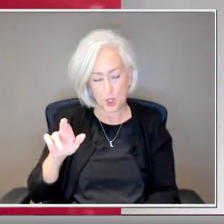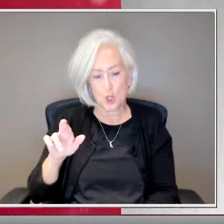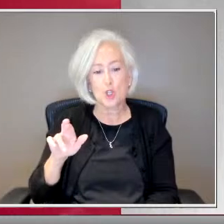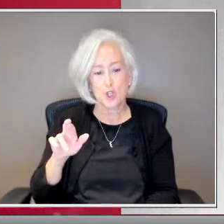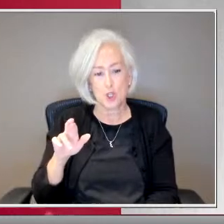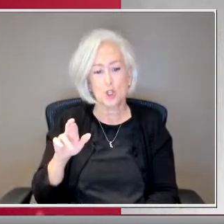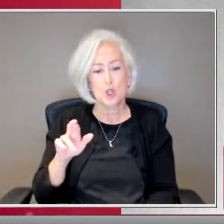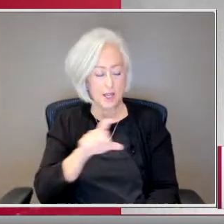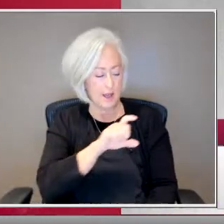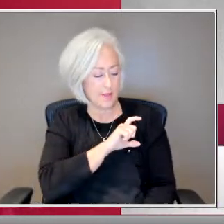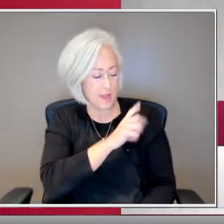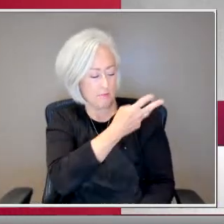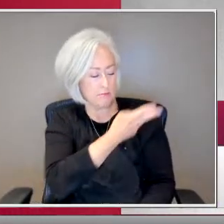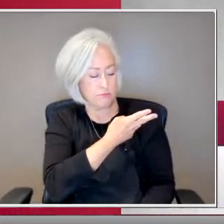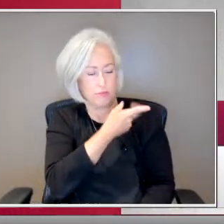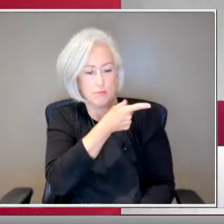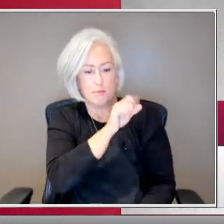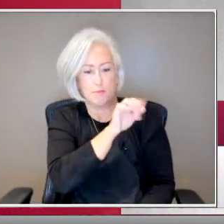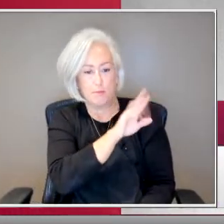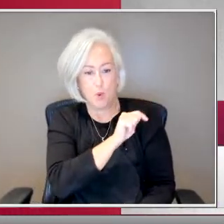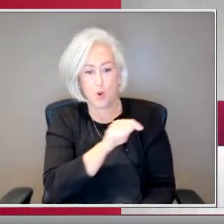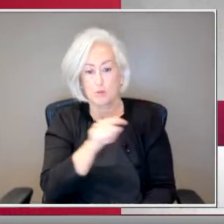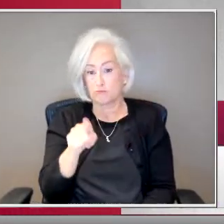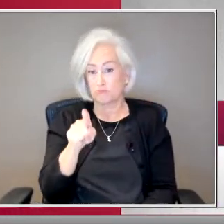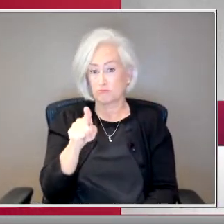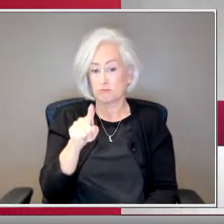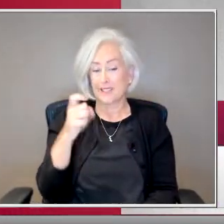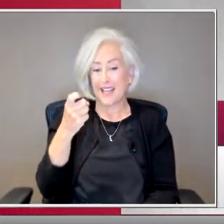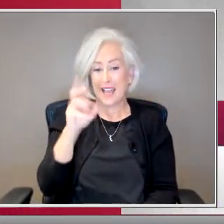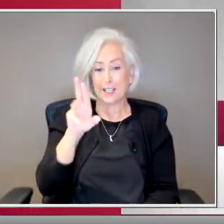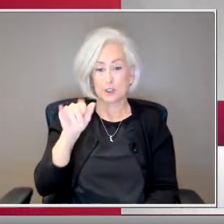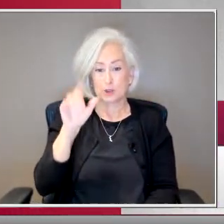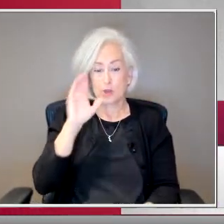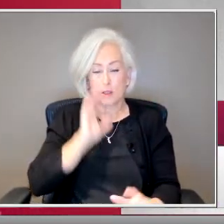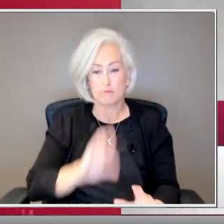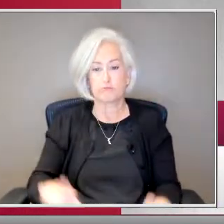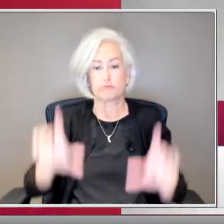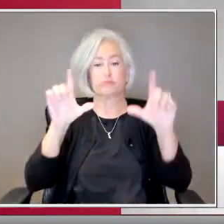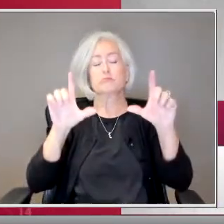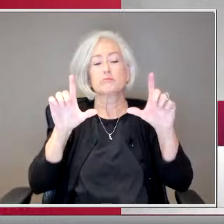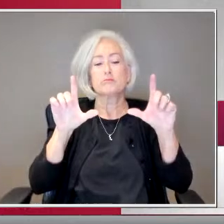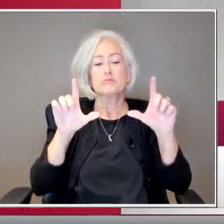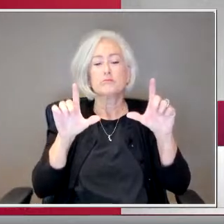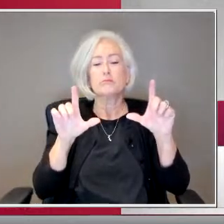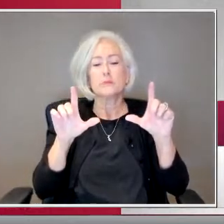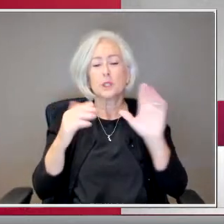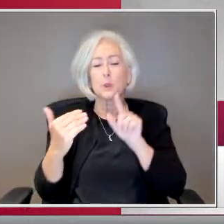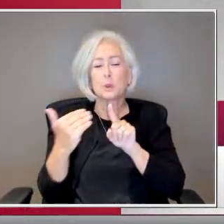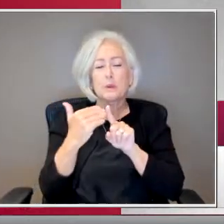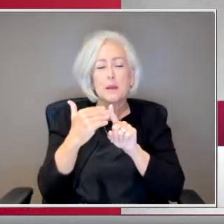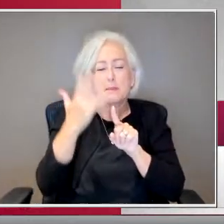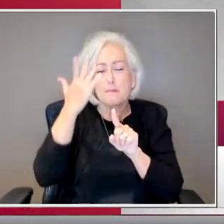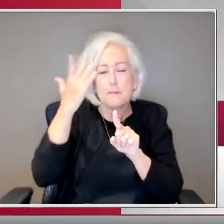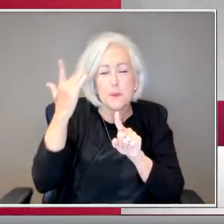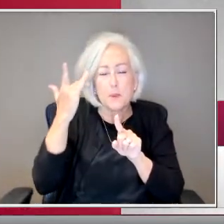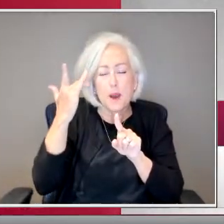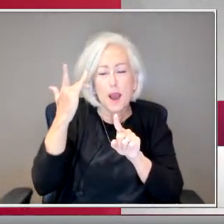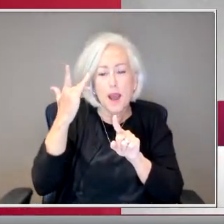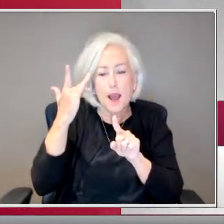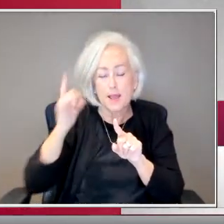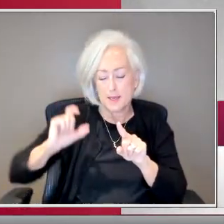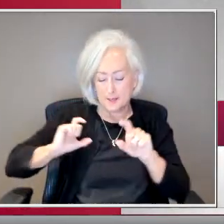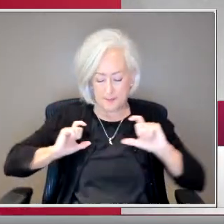is the X-ray. This is what you were talking about earlier. Tell us what we're looking at, and again, remind us why the port and the pacemaker have to